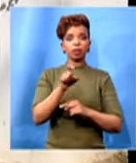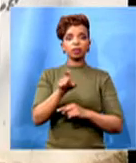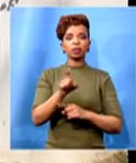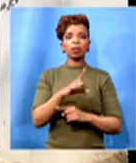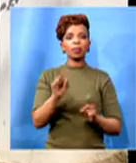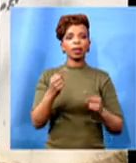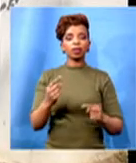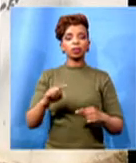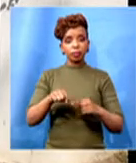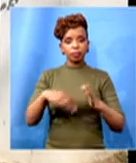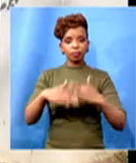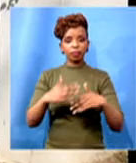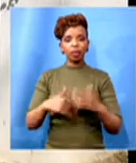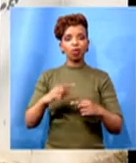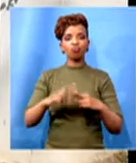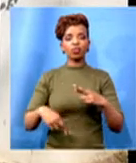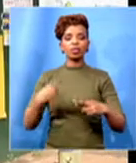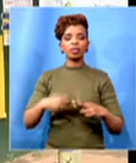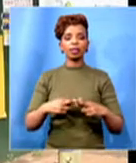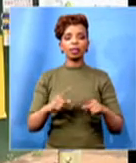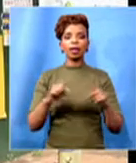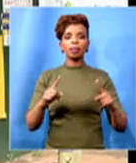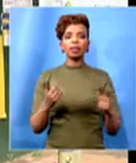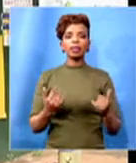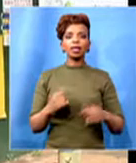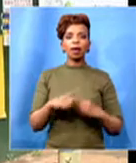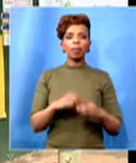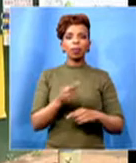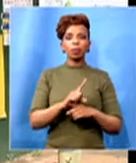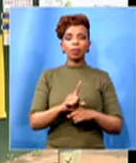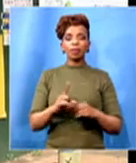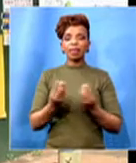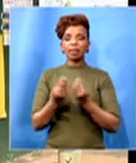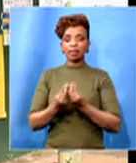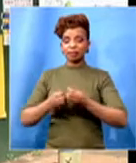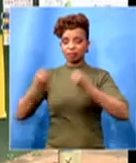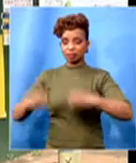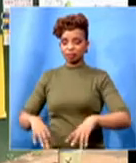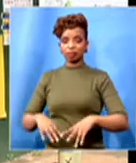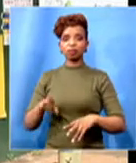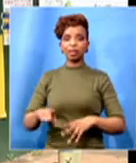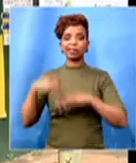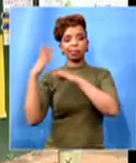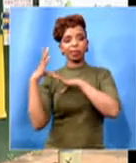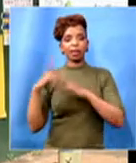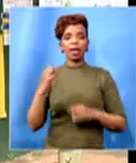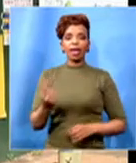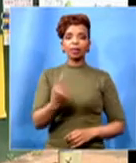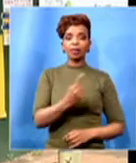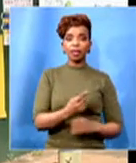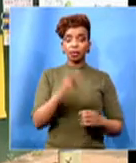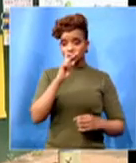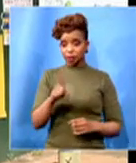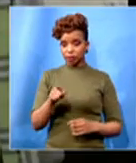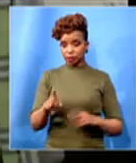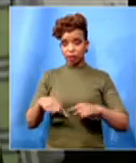recycled. It's really by teaching people that waste is actually got value. Everything can be looked at really differently and turned into something of